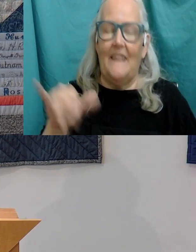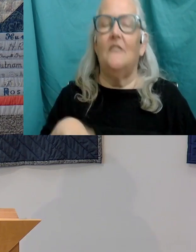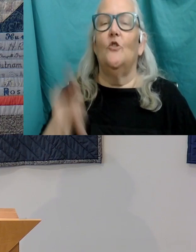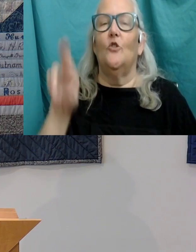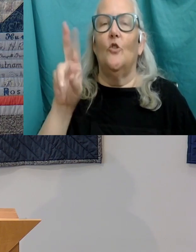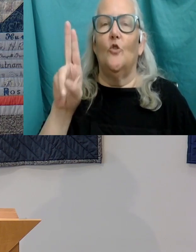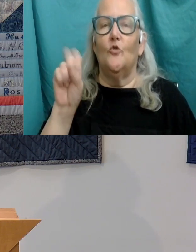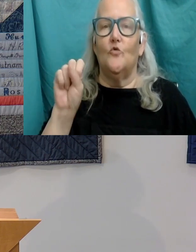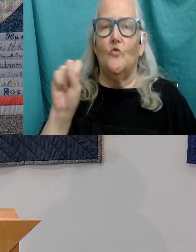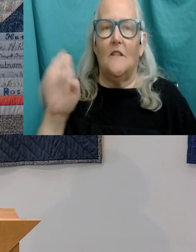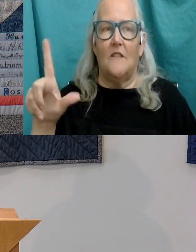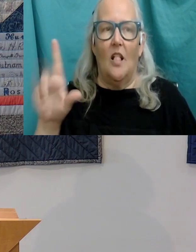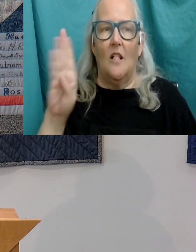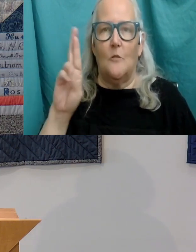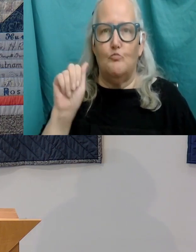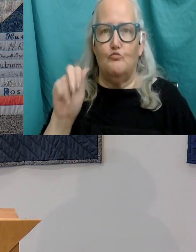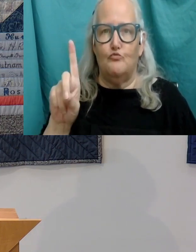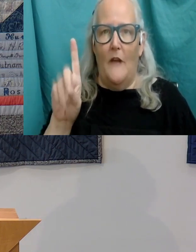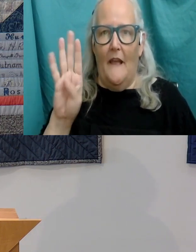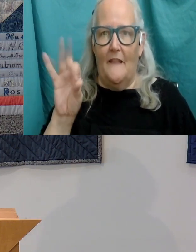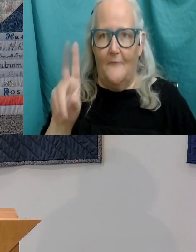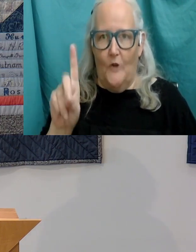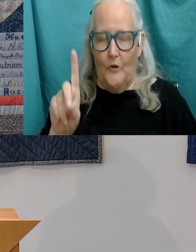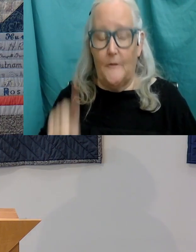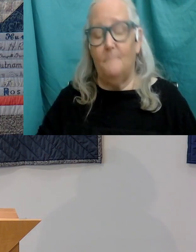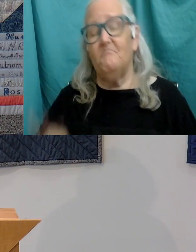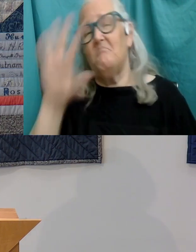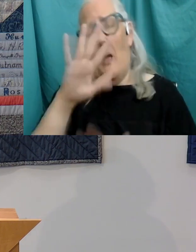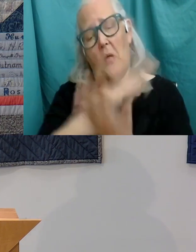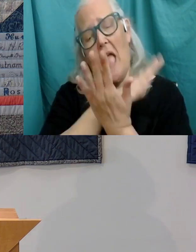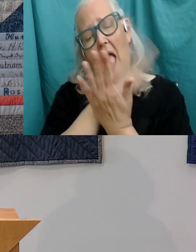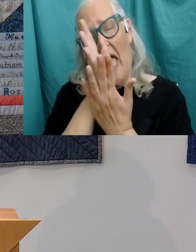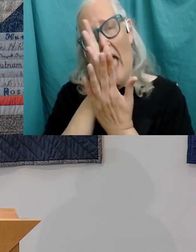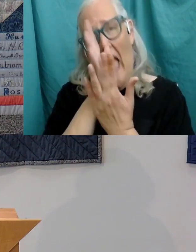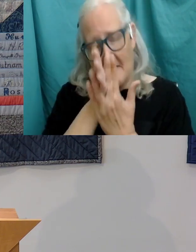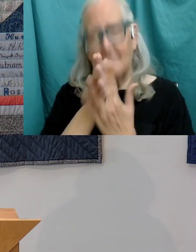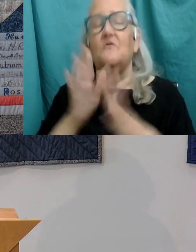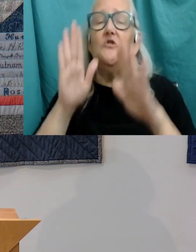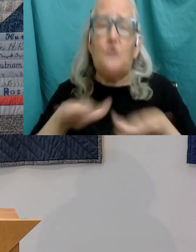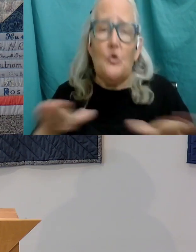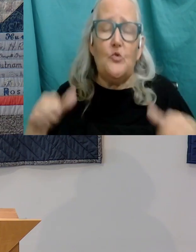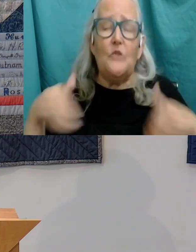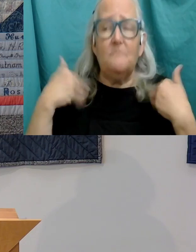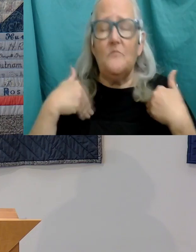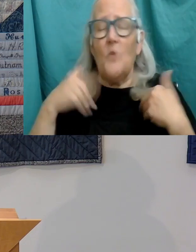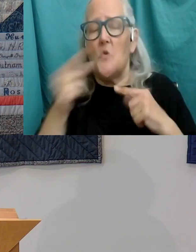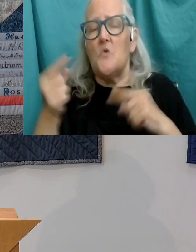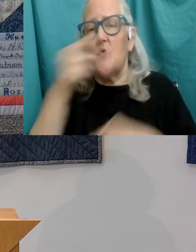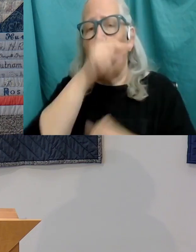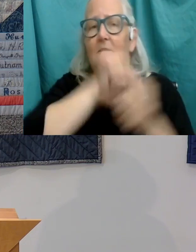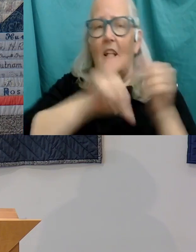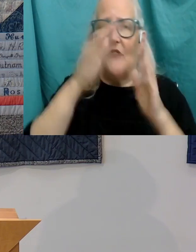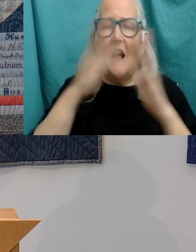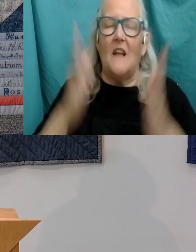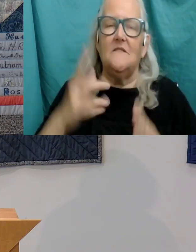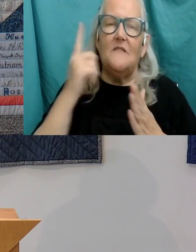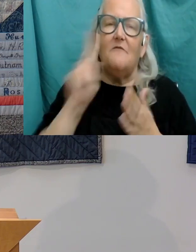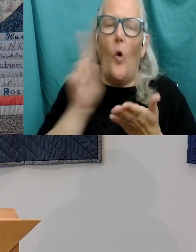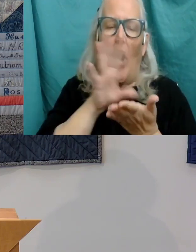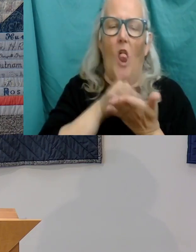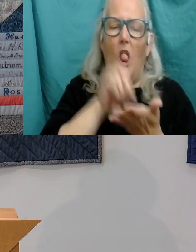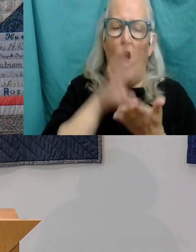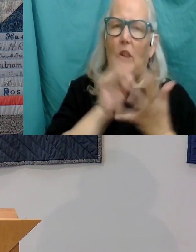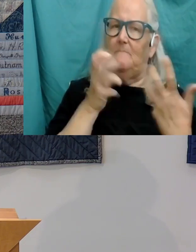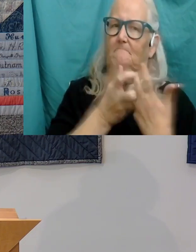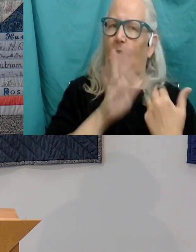About halfway through today's service, children and youth will head to the fellowship house to do some age-targeted learning together about